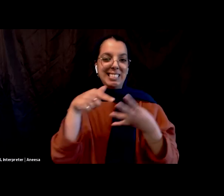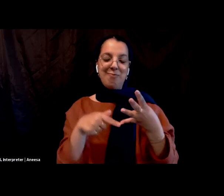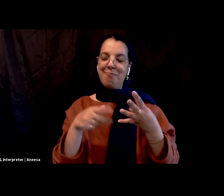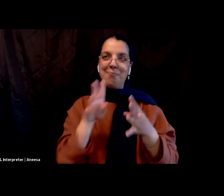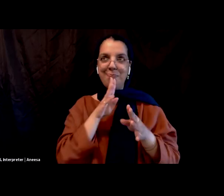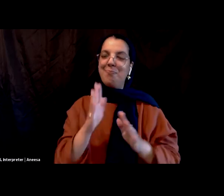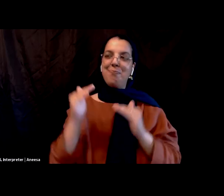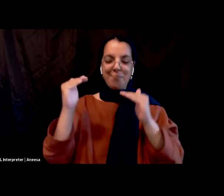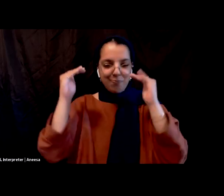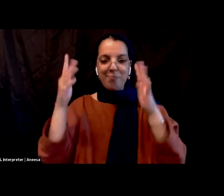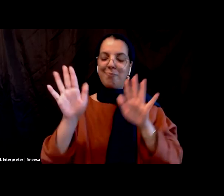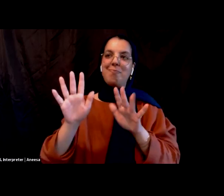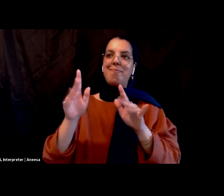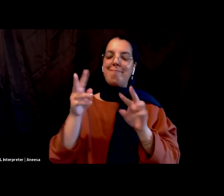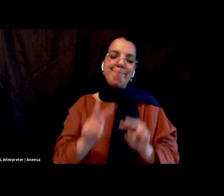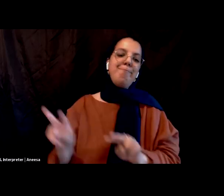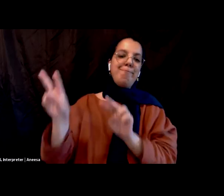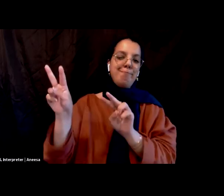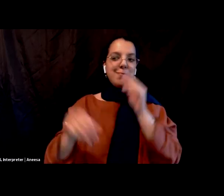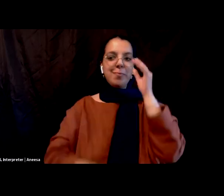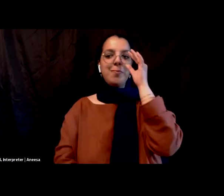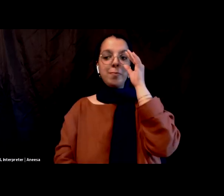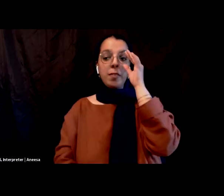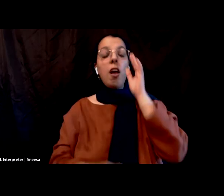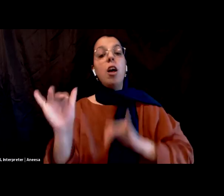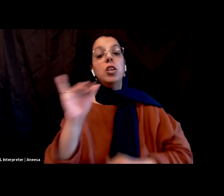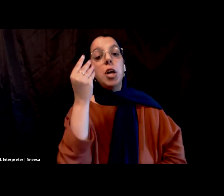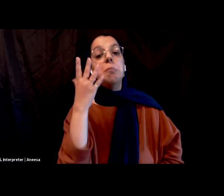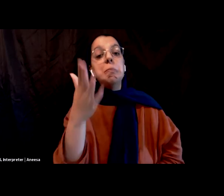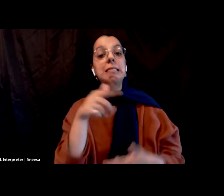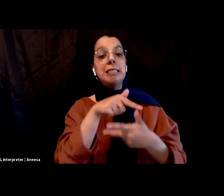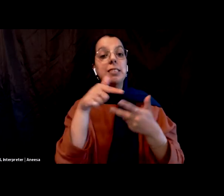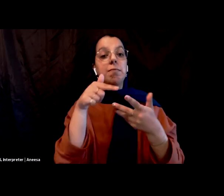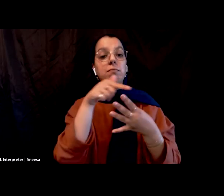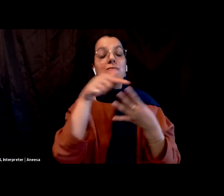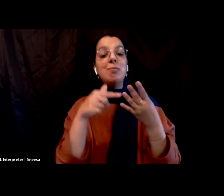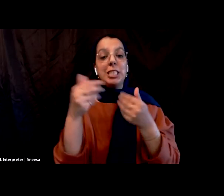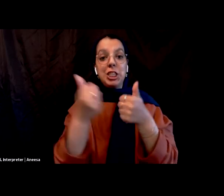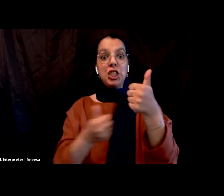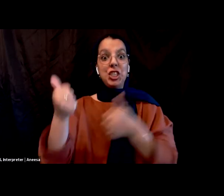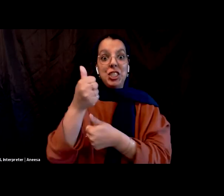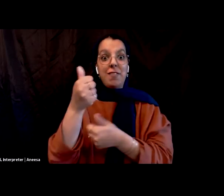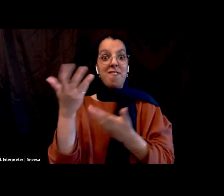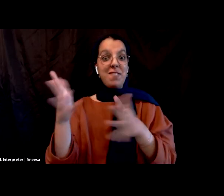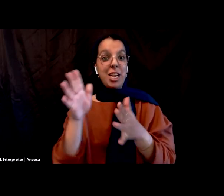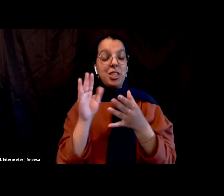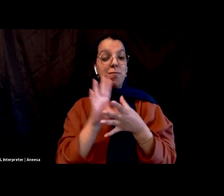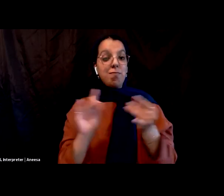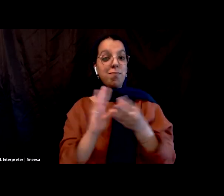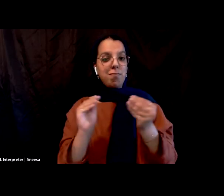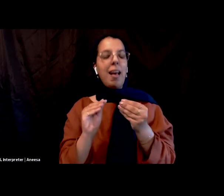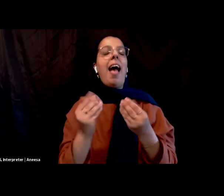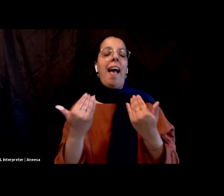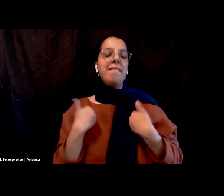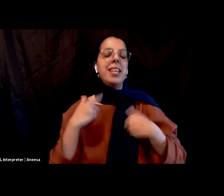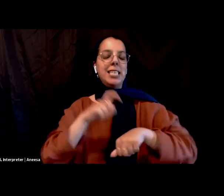share that there will be an opportunity for questions after all the chiefs have spoken. Just type them in the Q&A and I will be